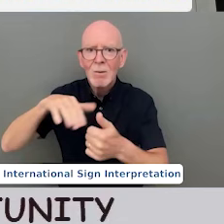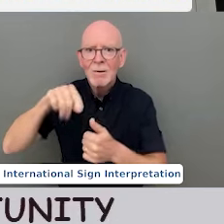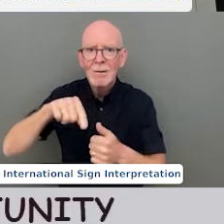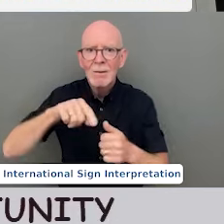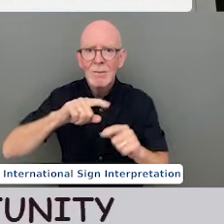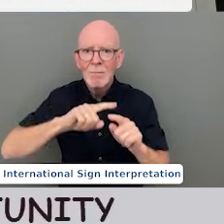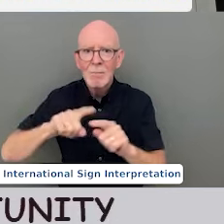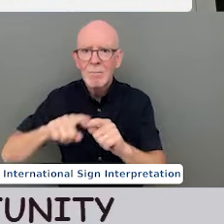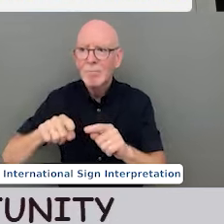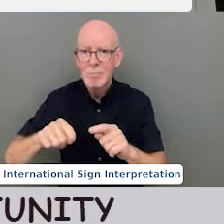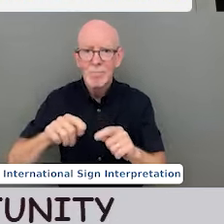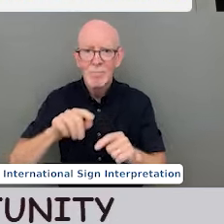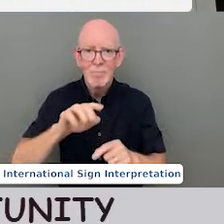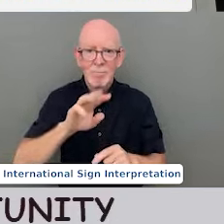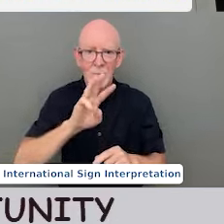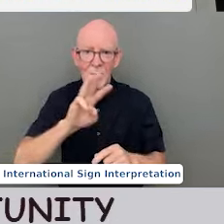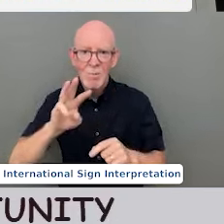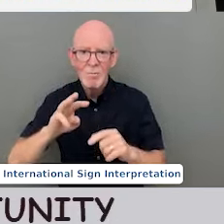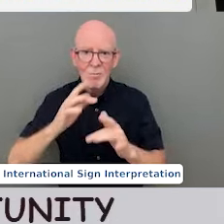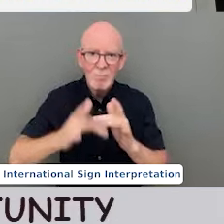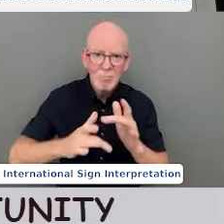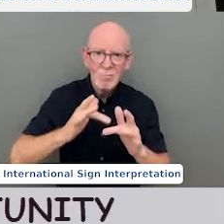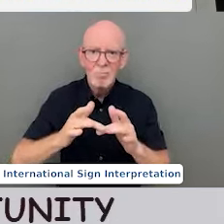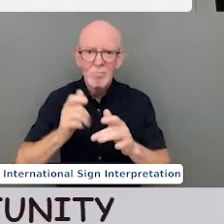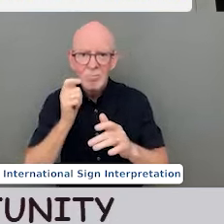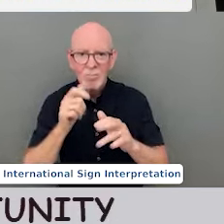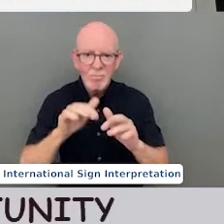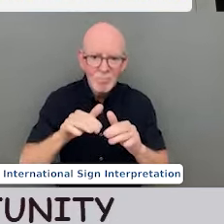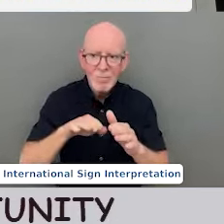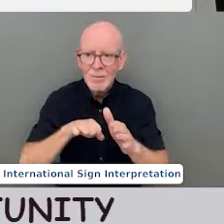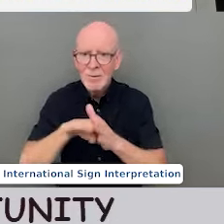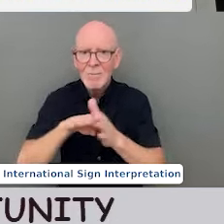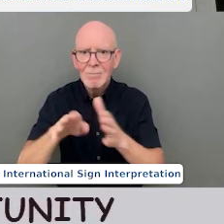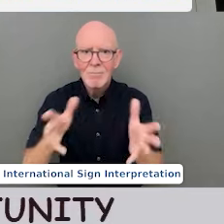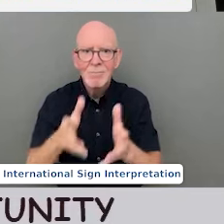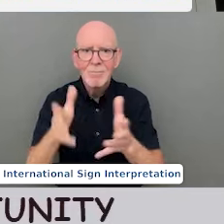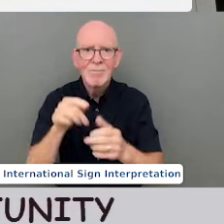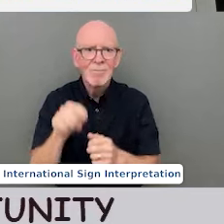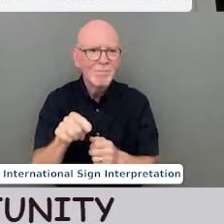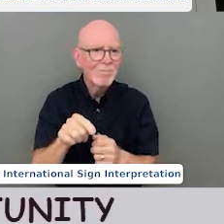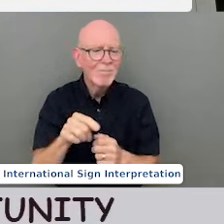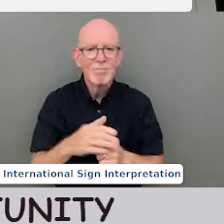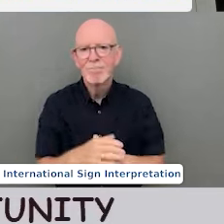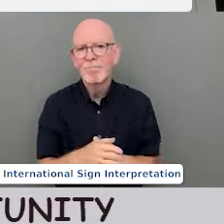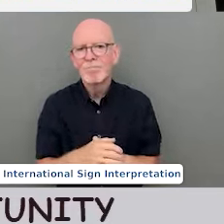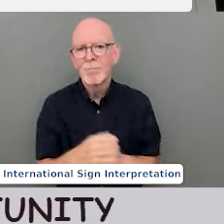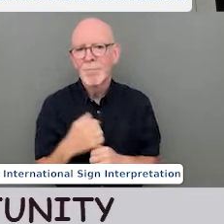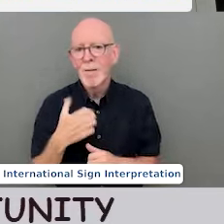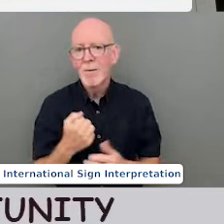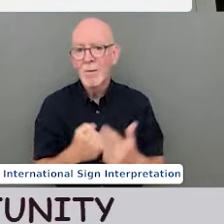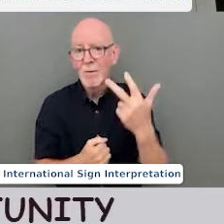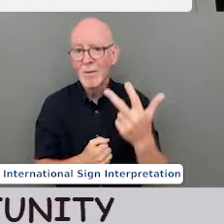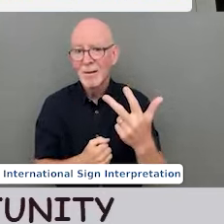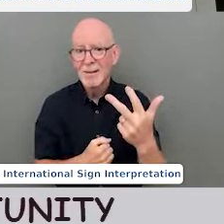rehabilitate them and to build a friendly and accessible environment, along with using